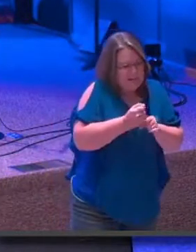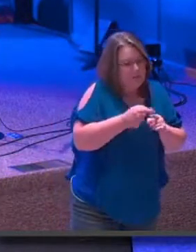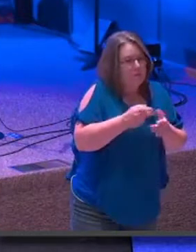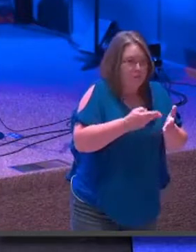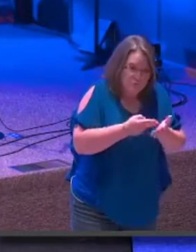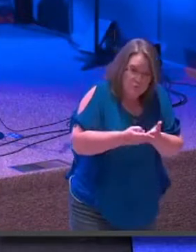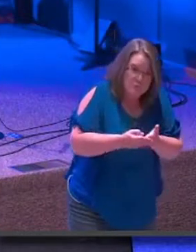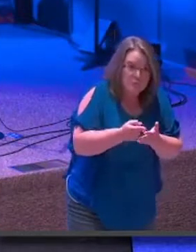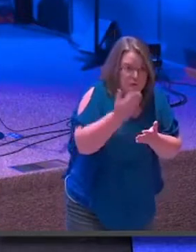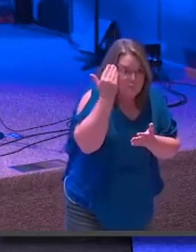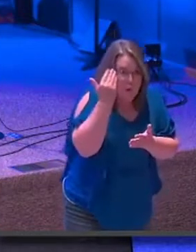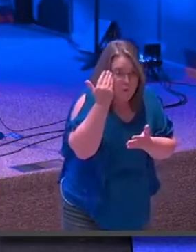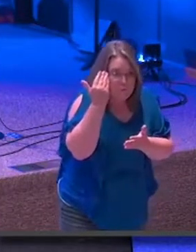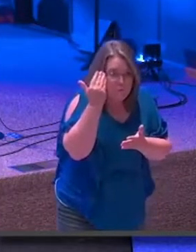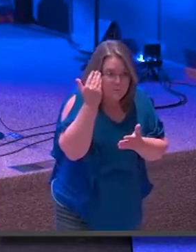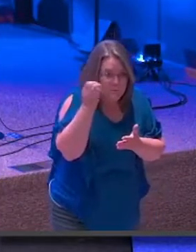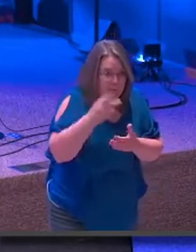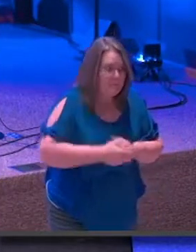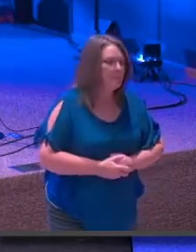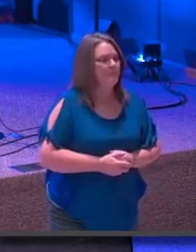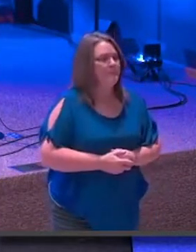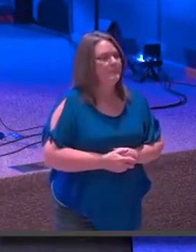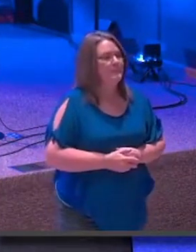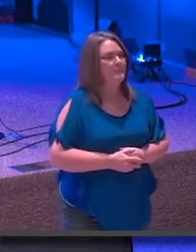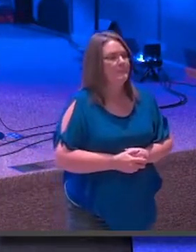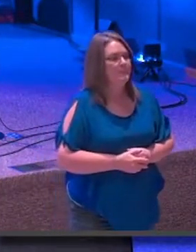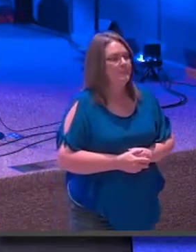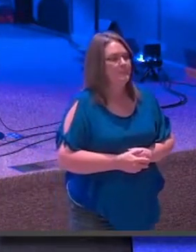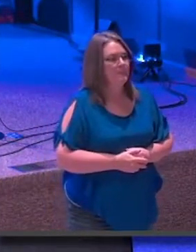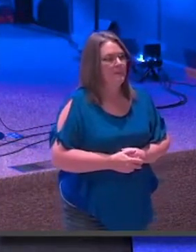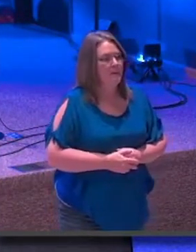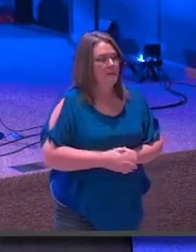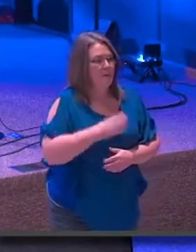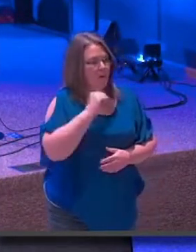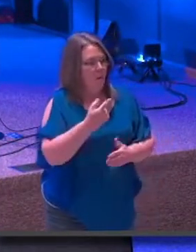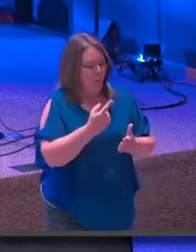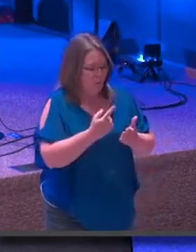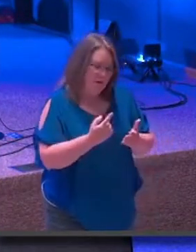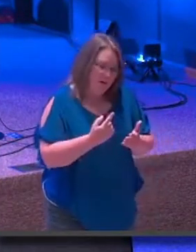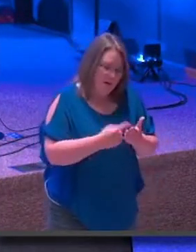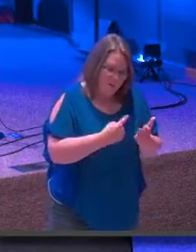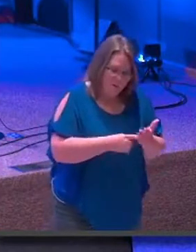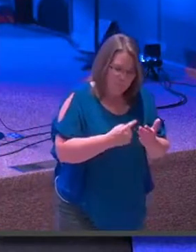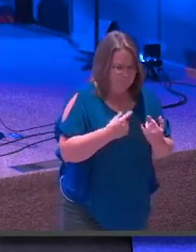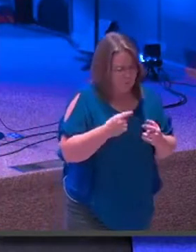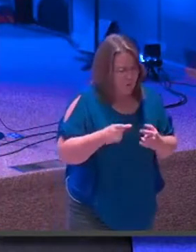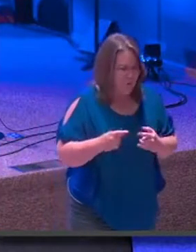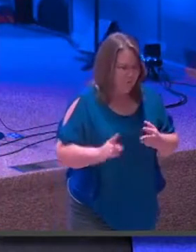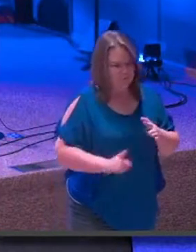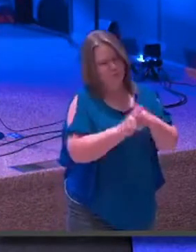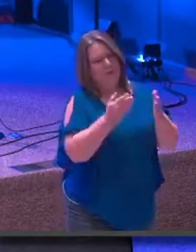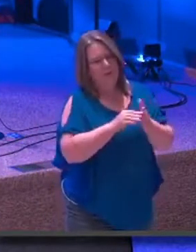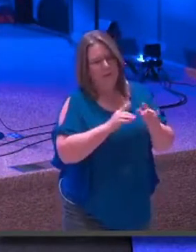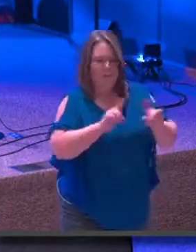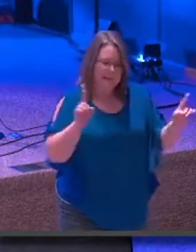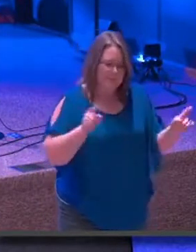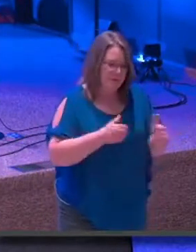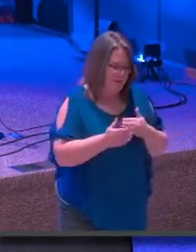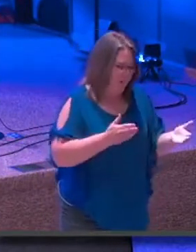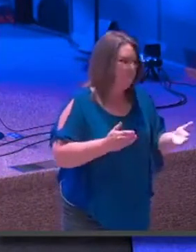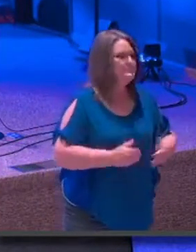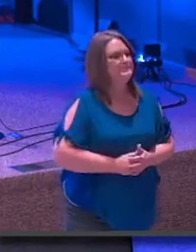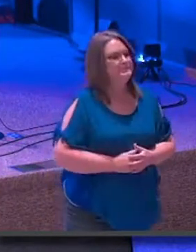know. Okay, these are old arguments that are coming back again. Anyway, so